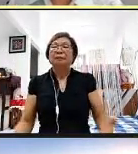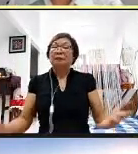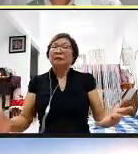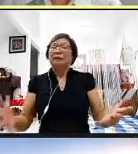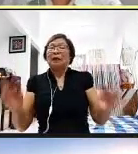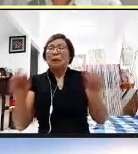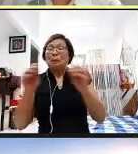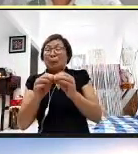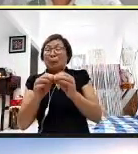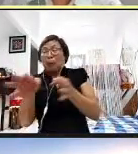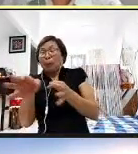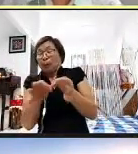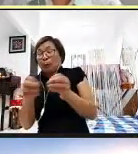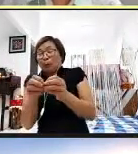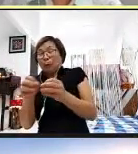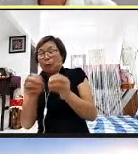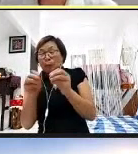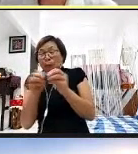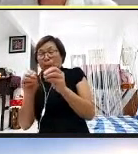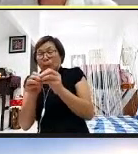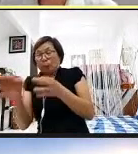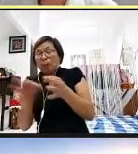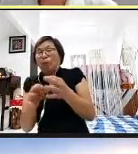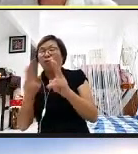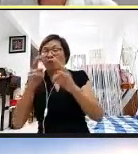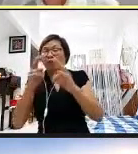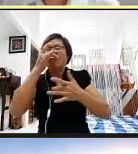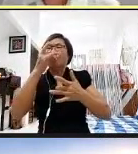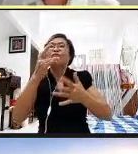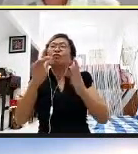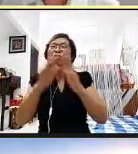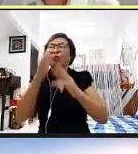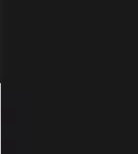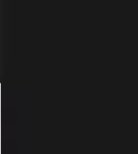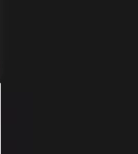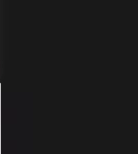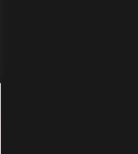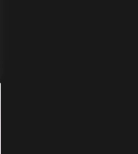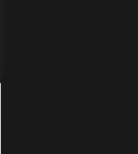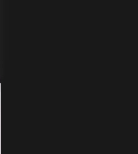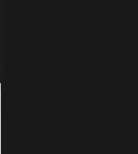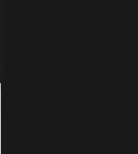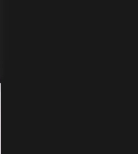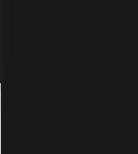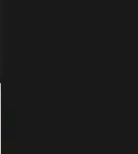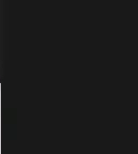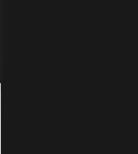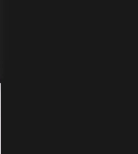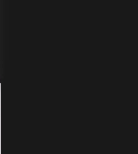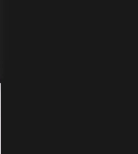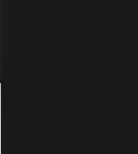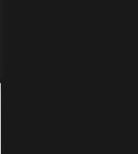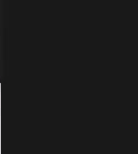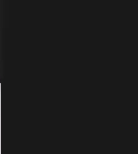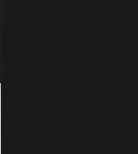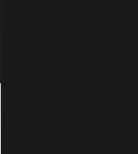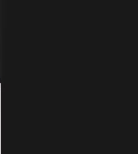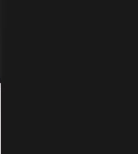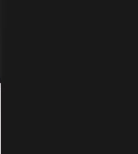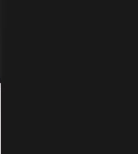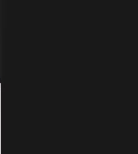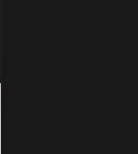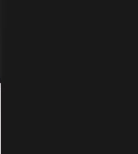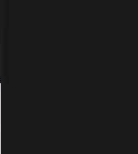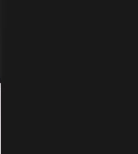extensive explanation. It's actually very interesting, but I'm pressed for time because or else, we are not able